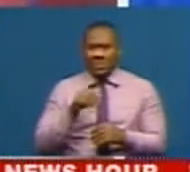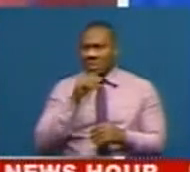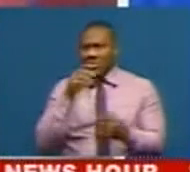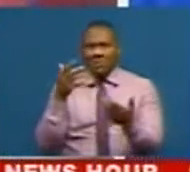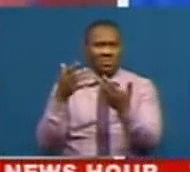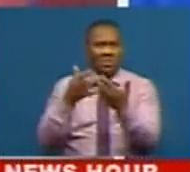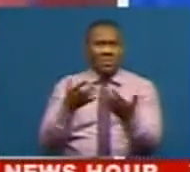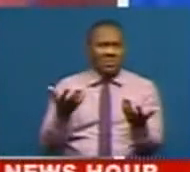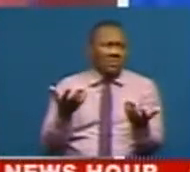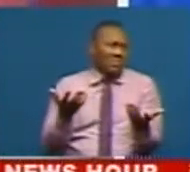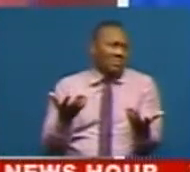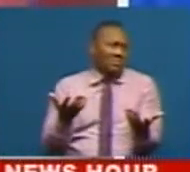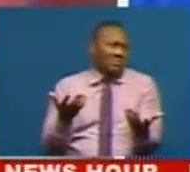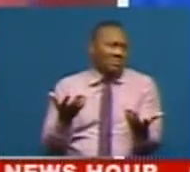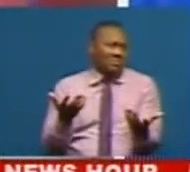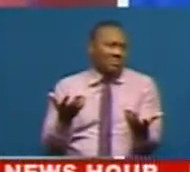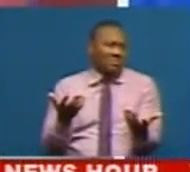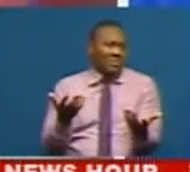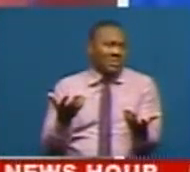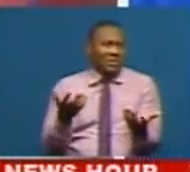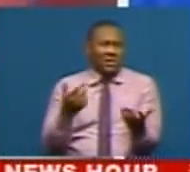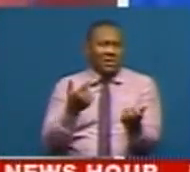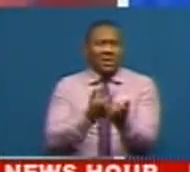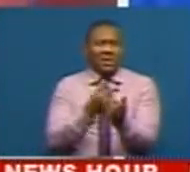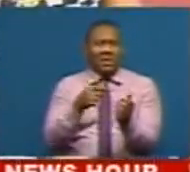to Ghana's primary health care policy.